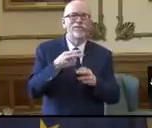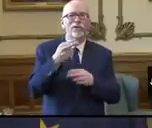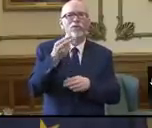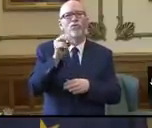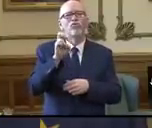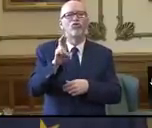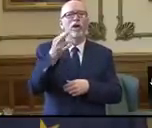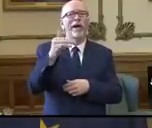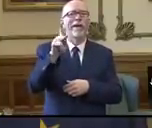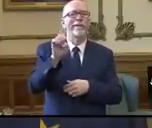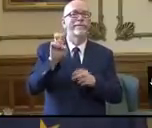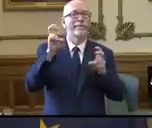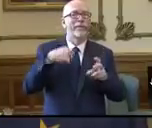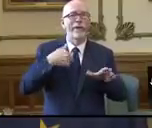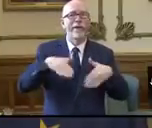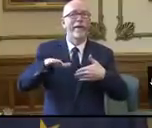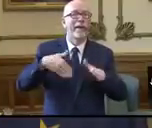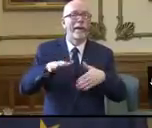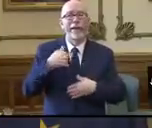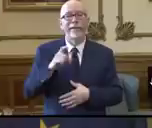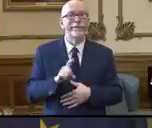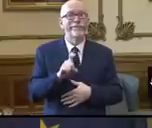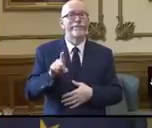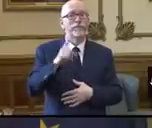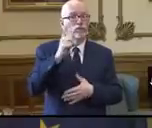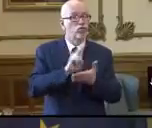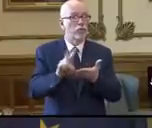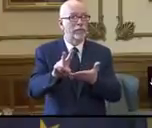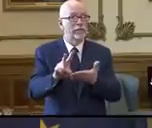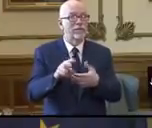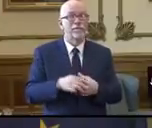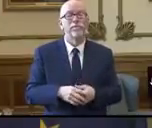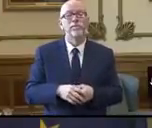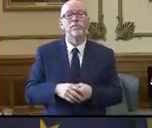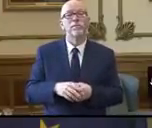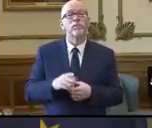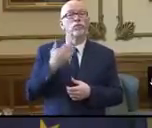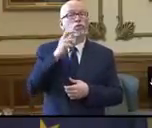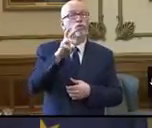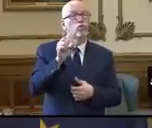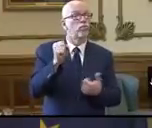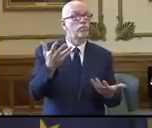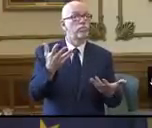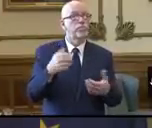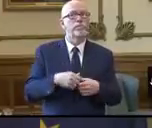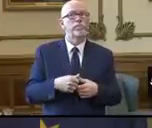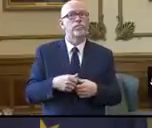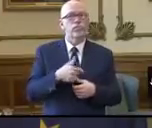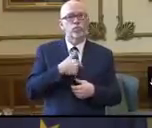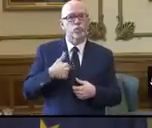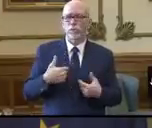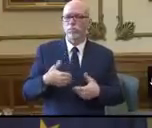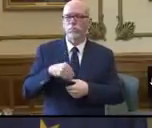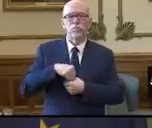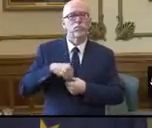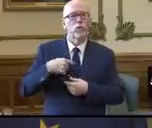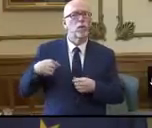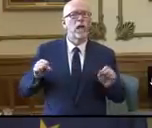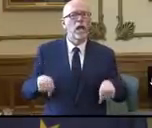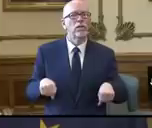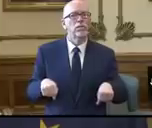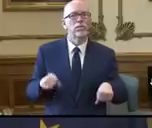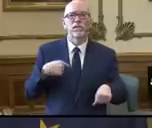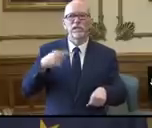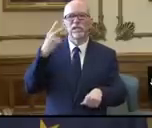hike. We got a Hoosier hike ahead of us for 2 weeks. And the good news is we have this in us. I'm seeing it all over the